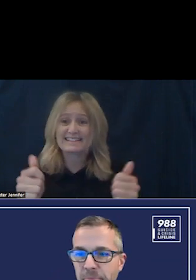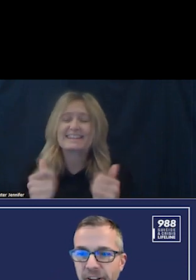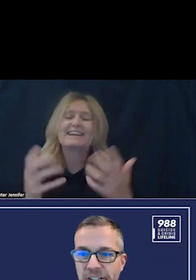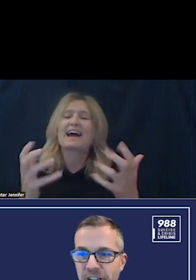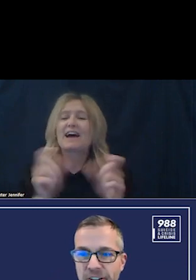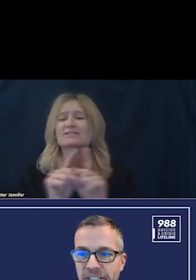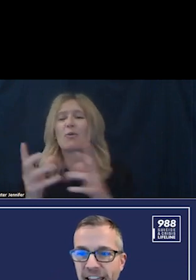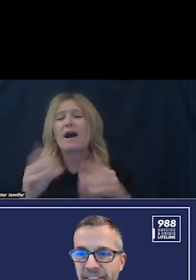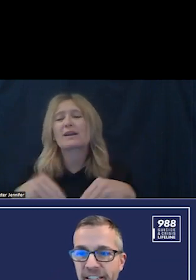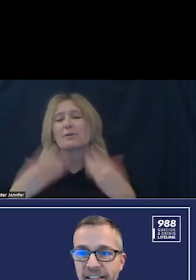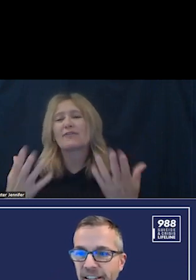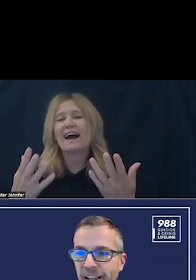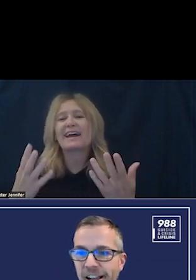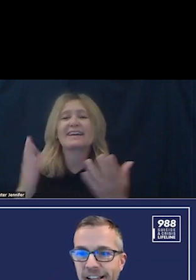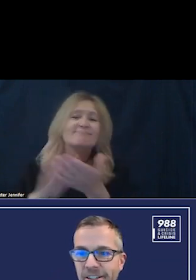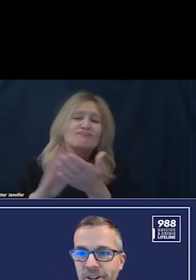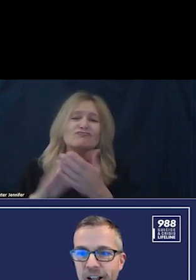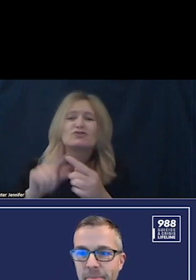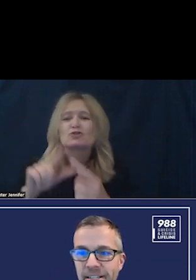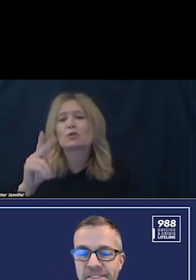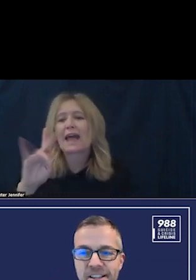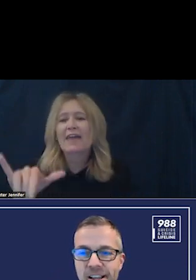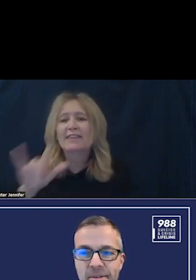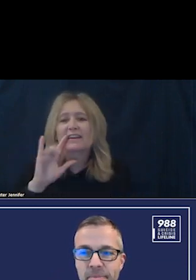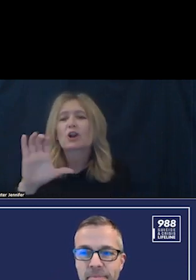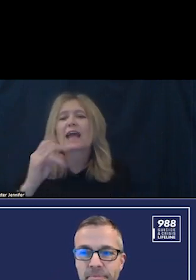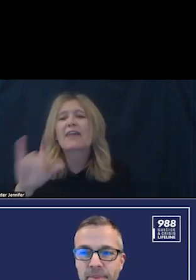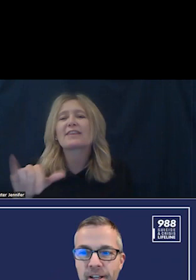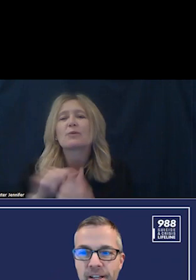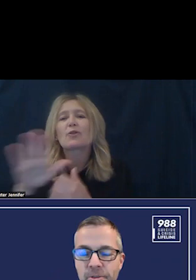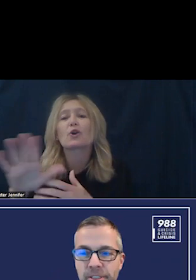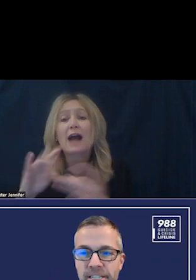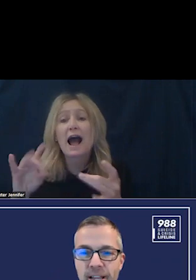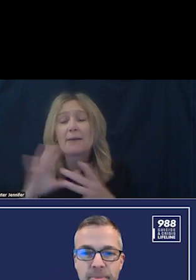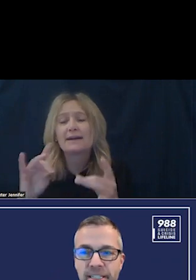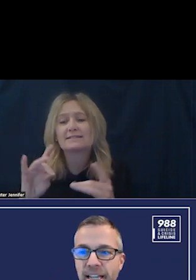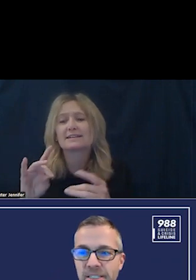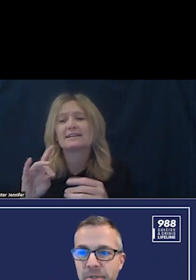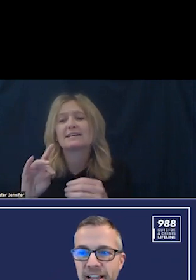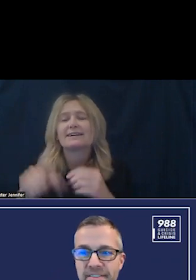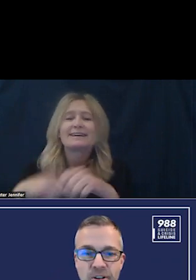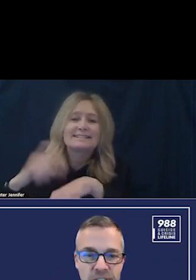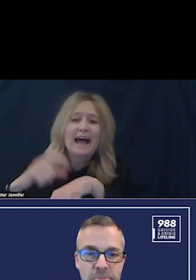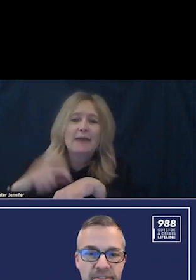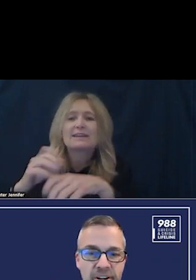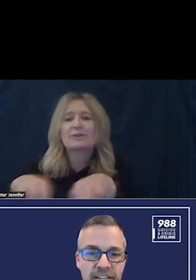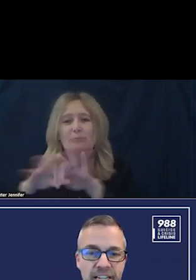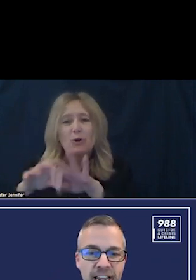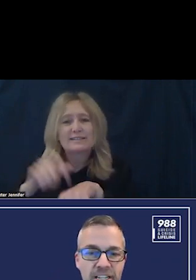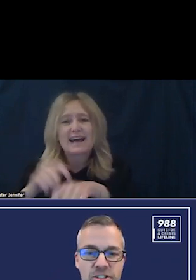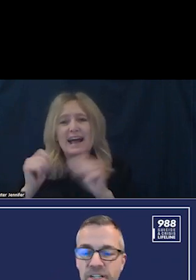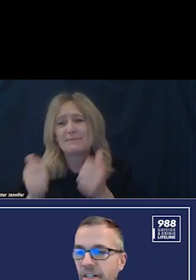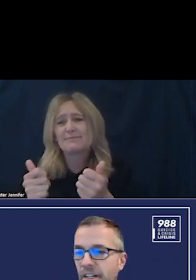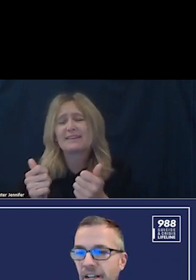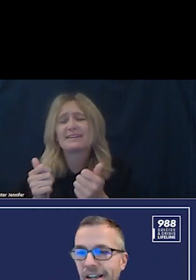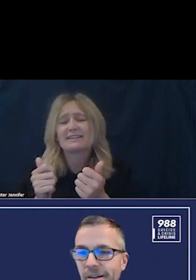to provide a shout out to Kathy and her comments, really timely, as we have also been very